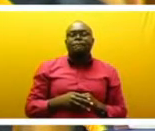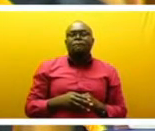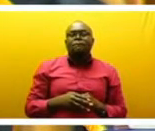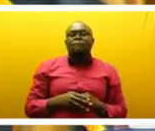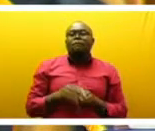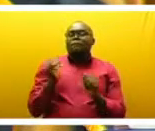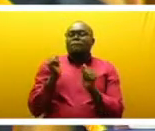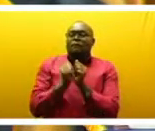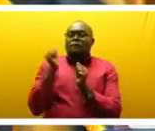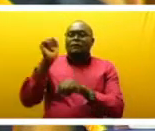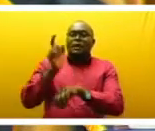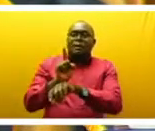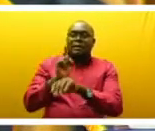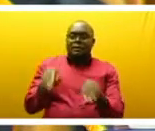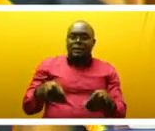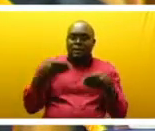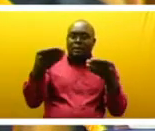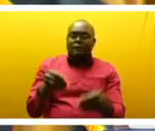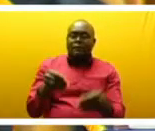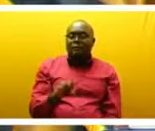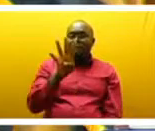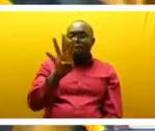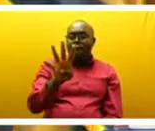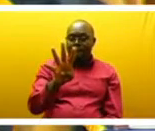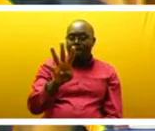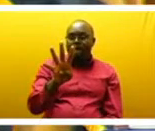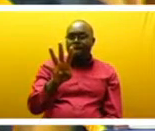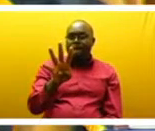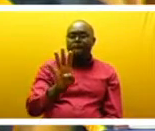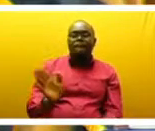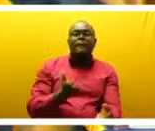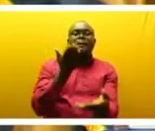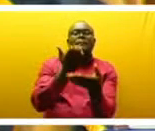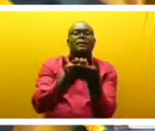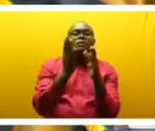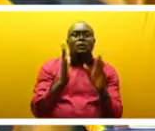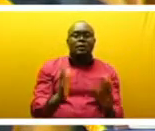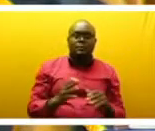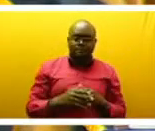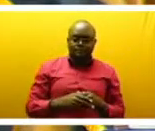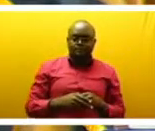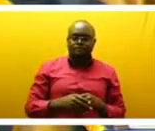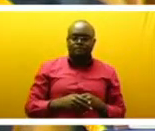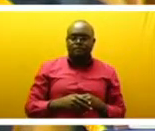15 minutes given to the fourth petitioner.